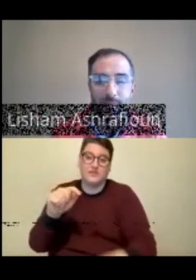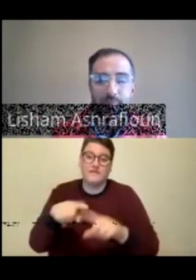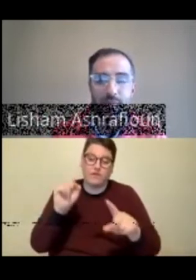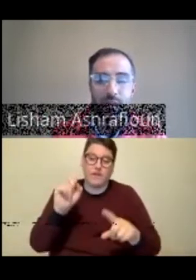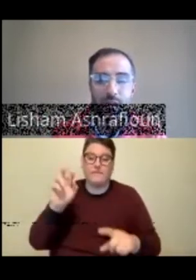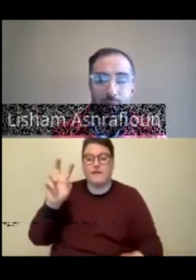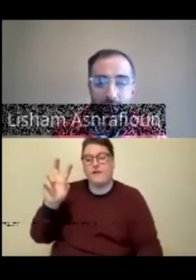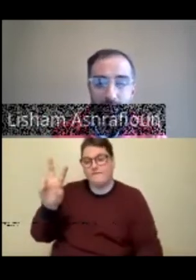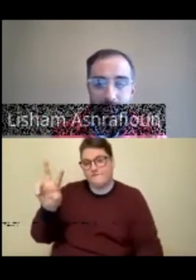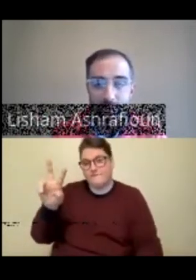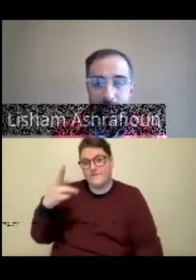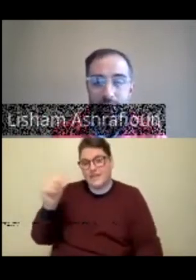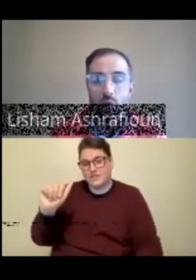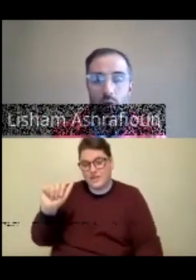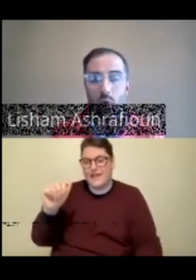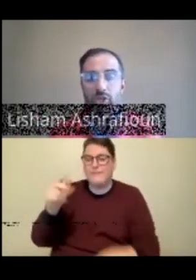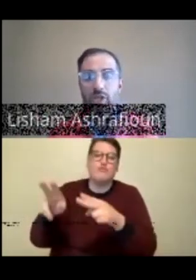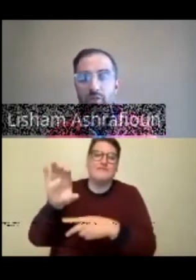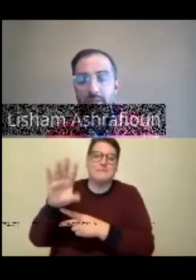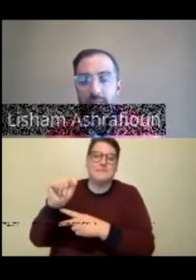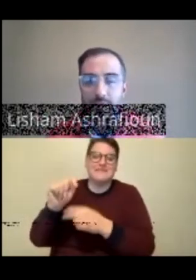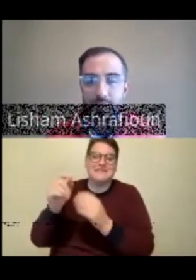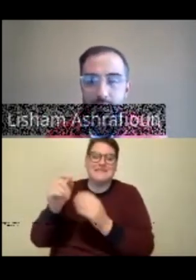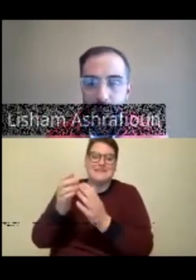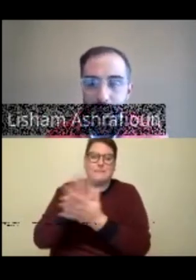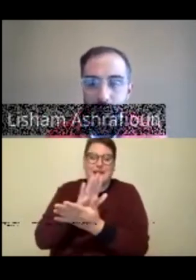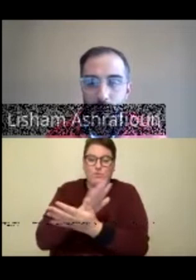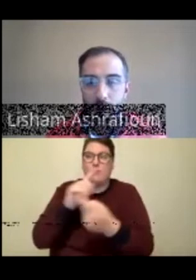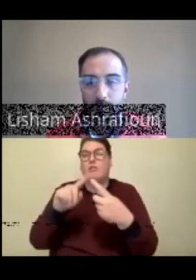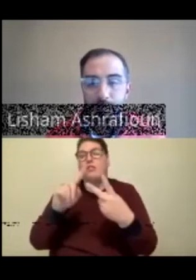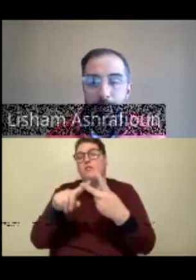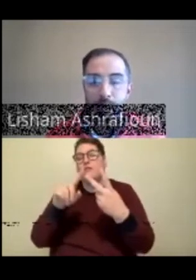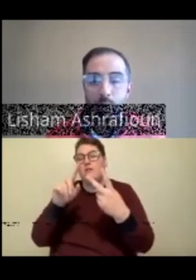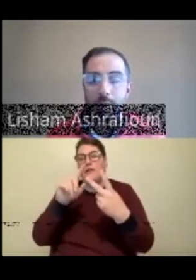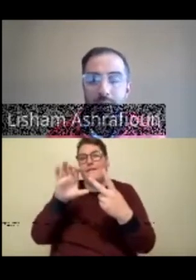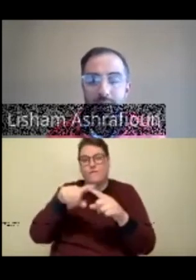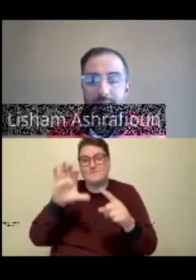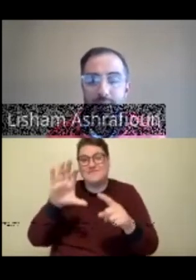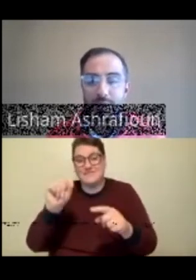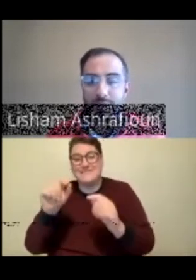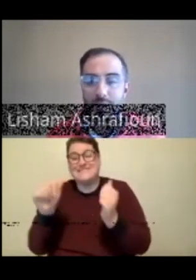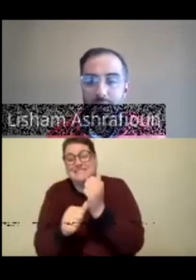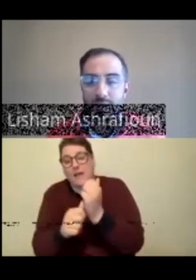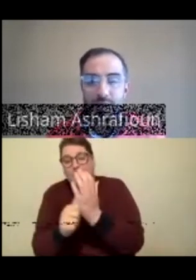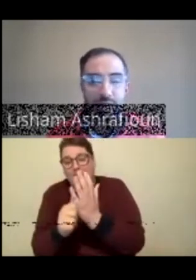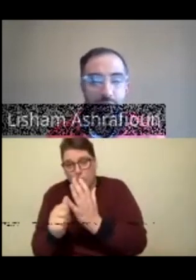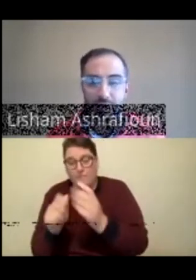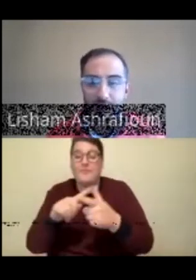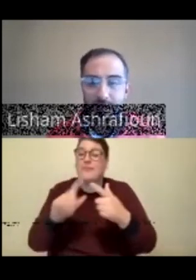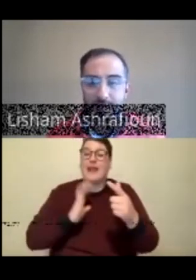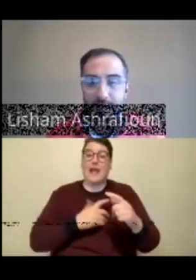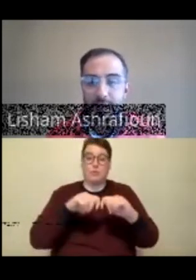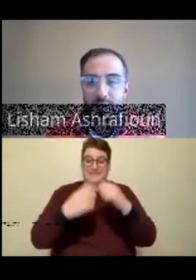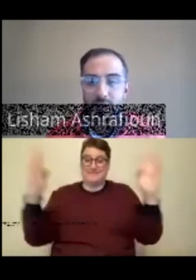VHA brief CBT manual, and worksheets from the CBT SUD manual. And we met as a team and discussed ways to integrate